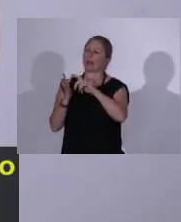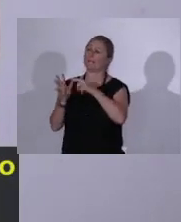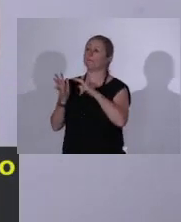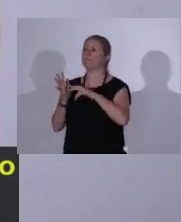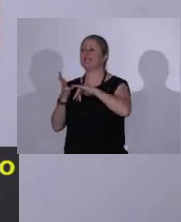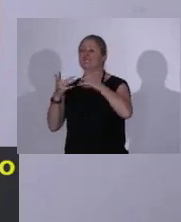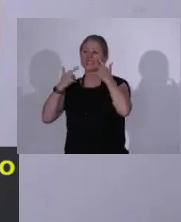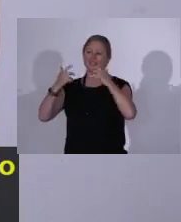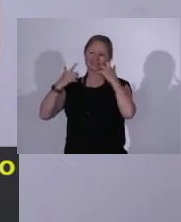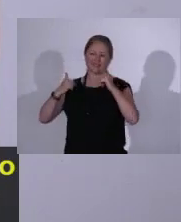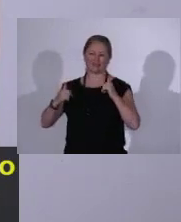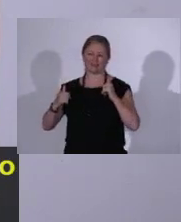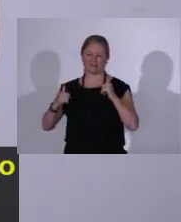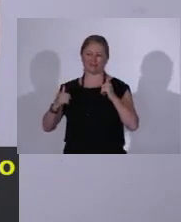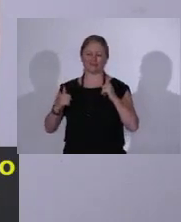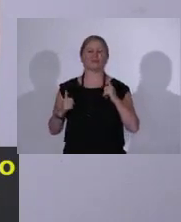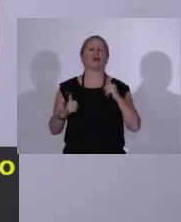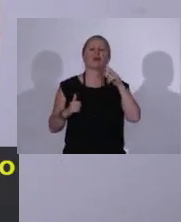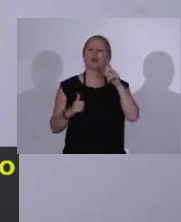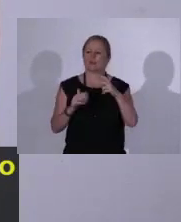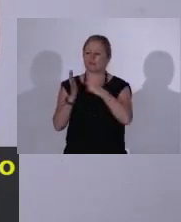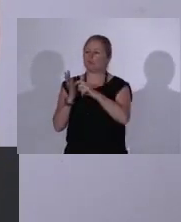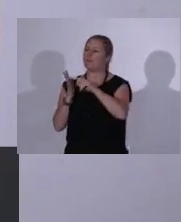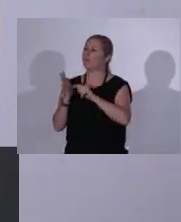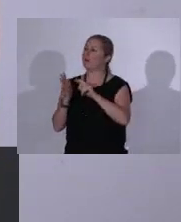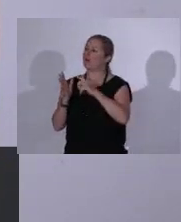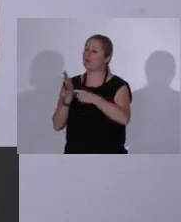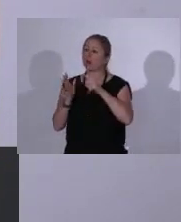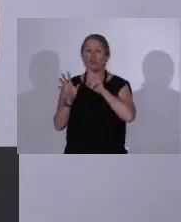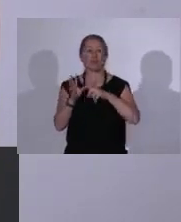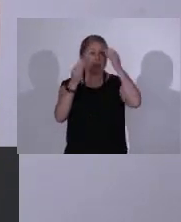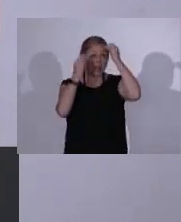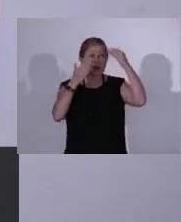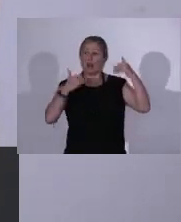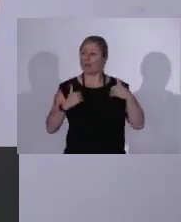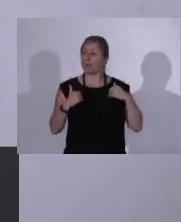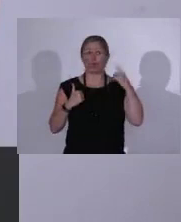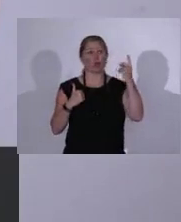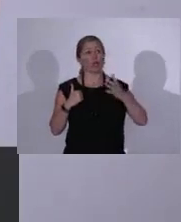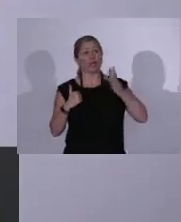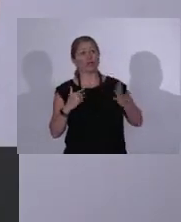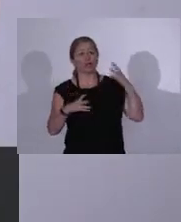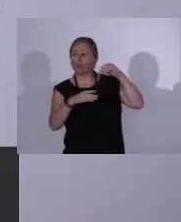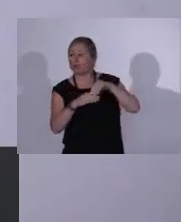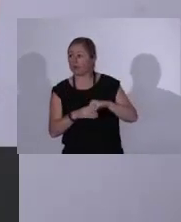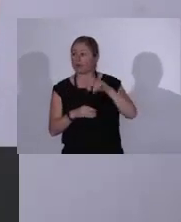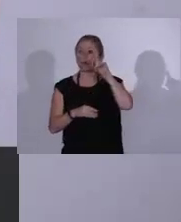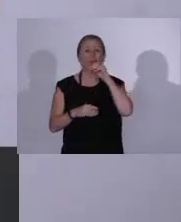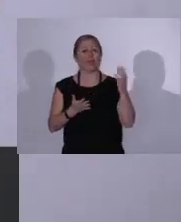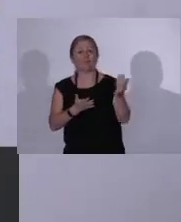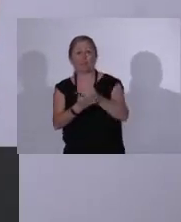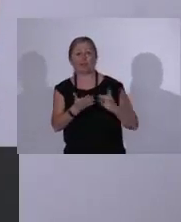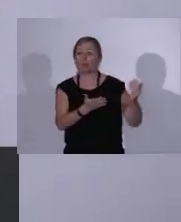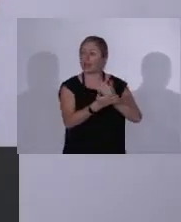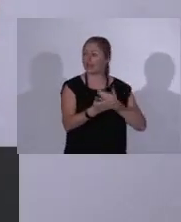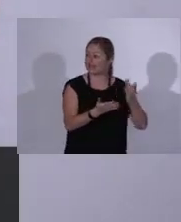I prefer to say to people like Rotary, you tell us who needs to come along, we'll fundraise for that person, rather than get involved in who's got the wherewithal and who